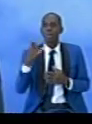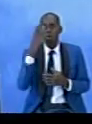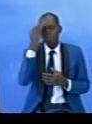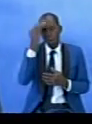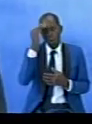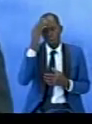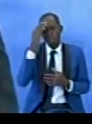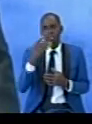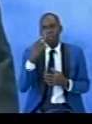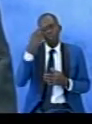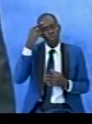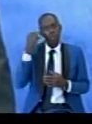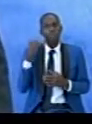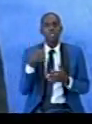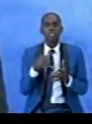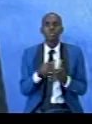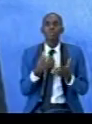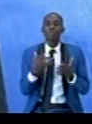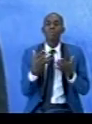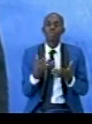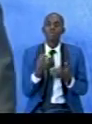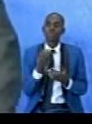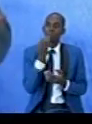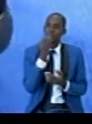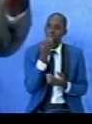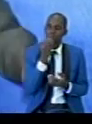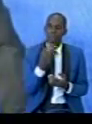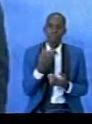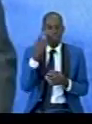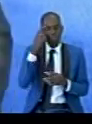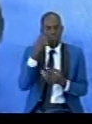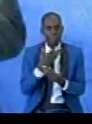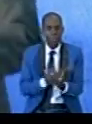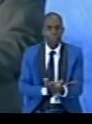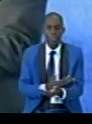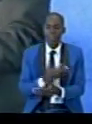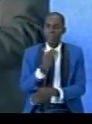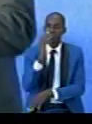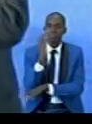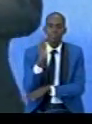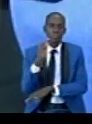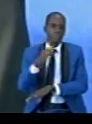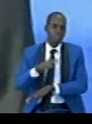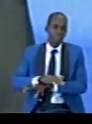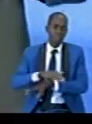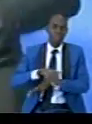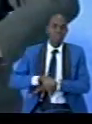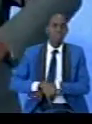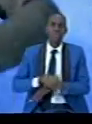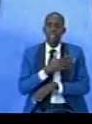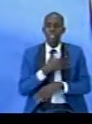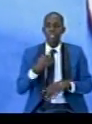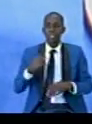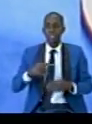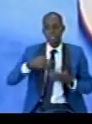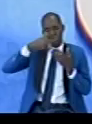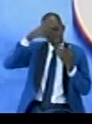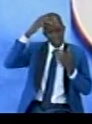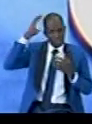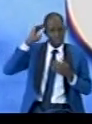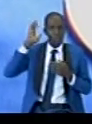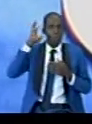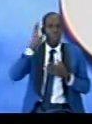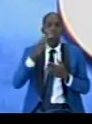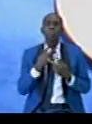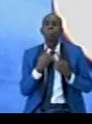you know, lunch. He wants supper. He wants dinner. And he roars so that the voice